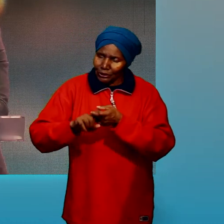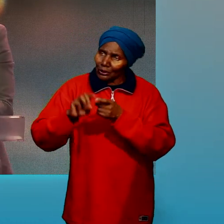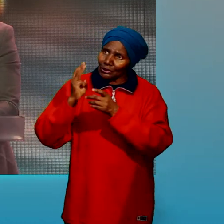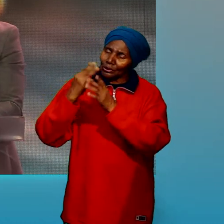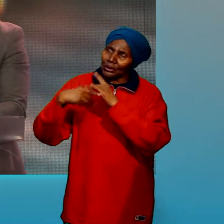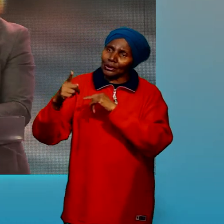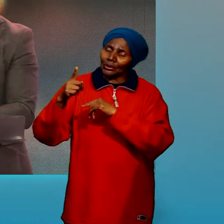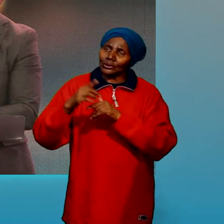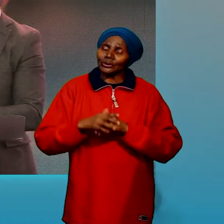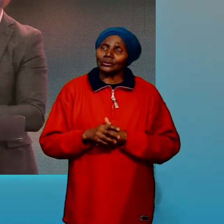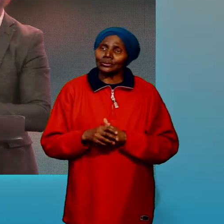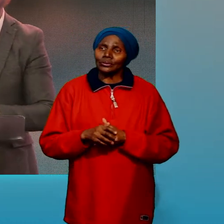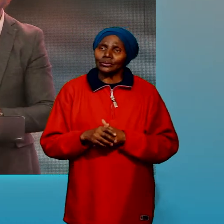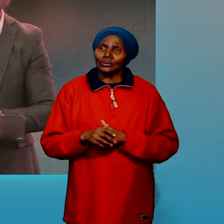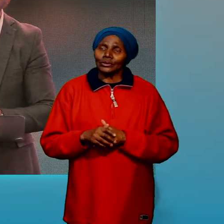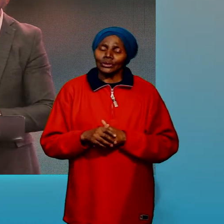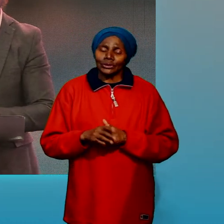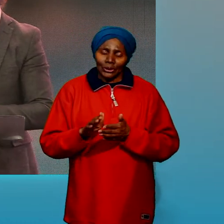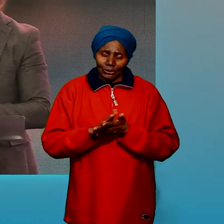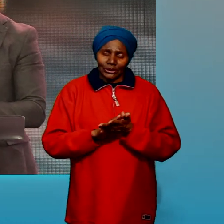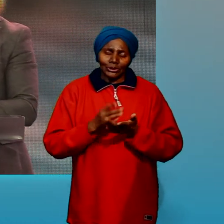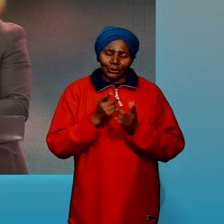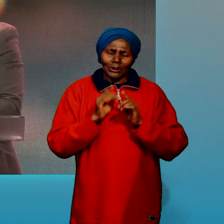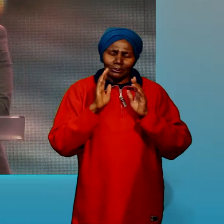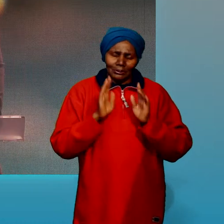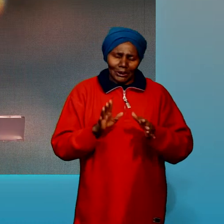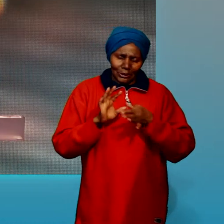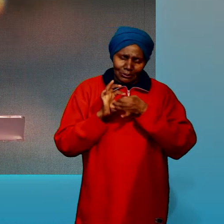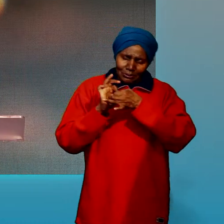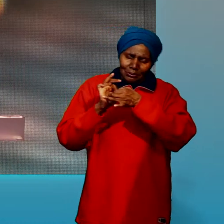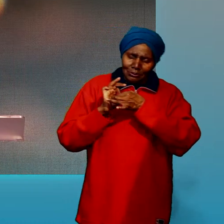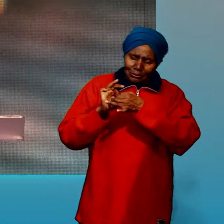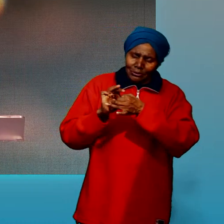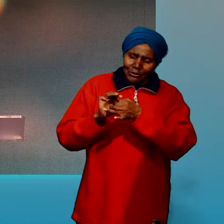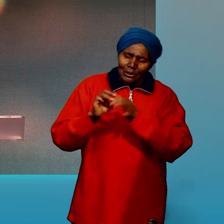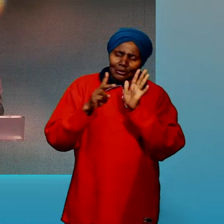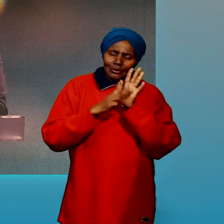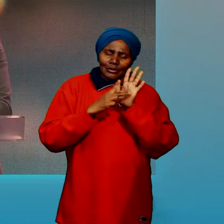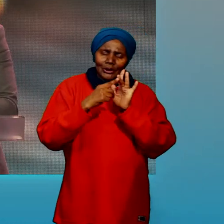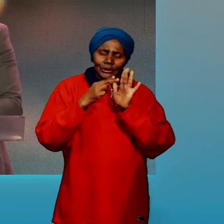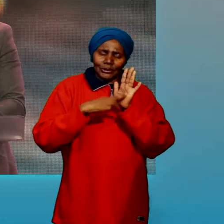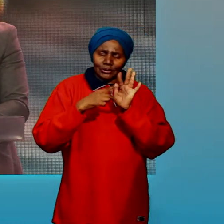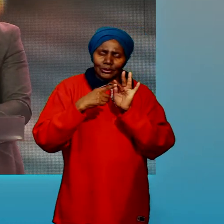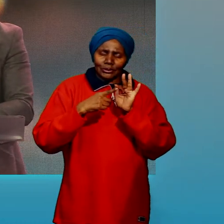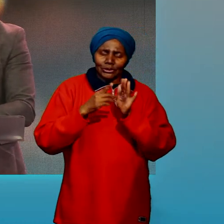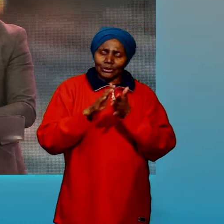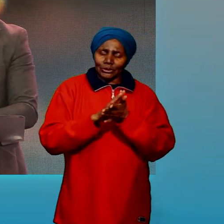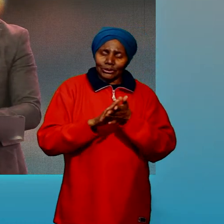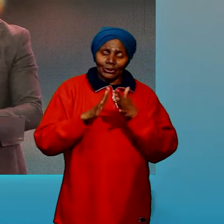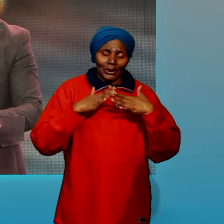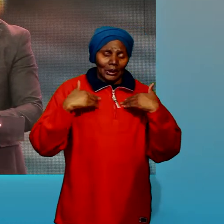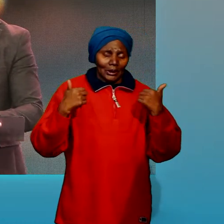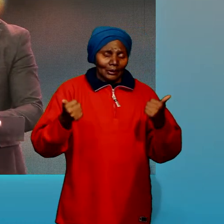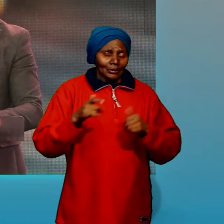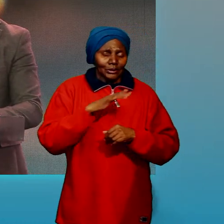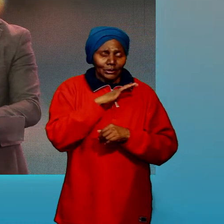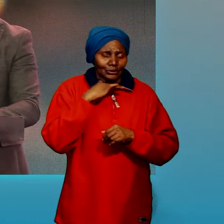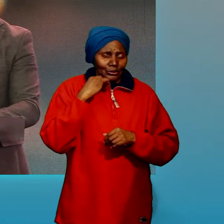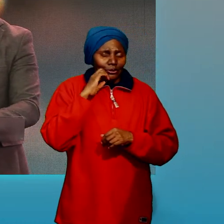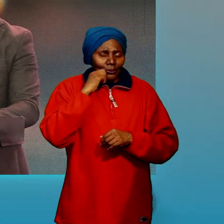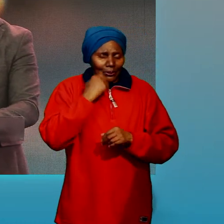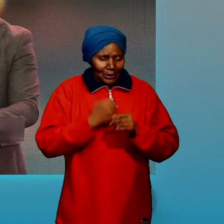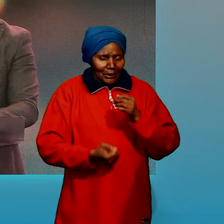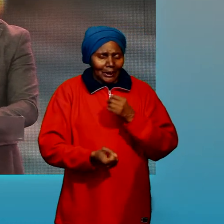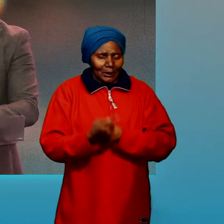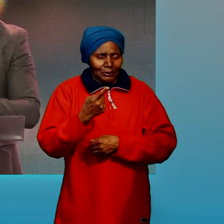more connected we stay to the vine, the more fruit we produce. Healthy fruit will always emerge in your